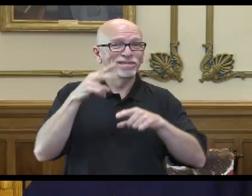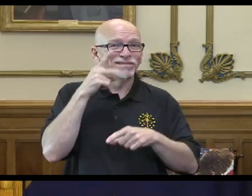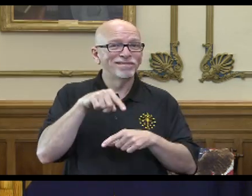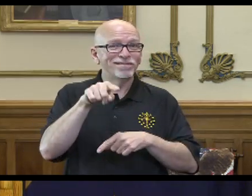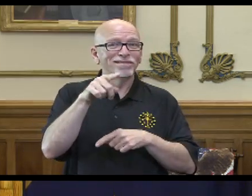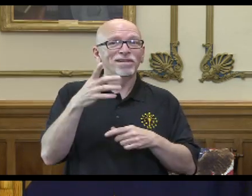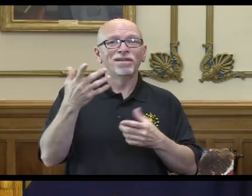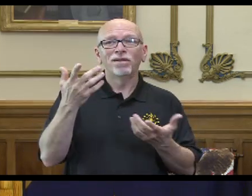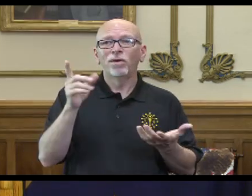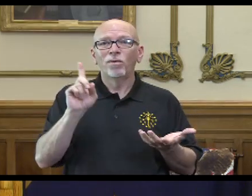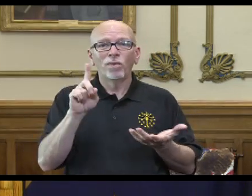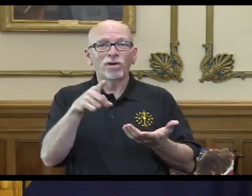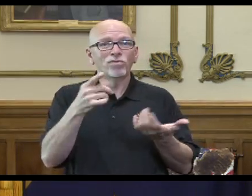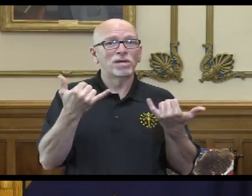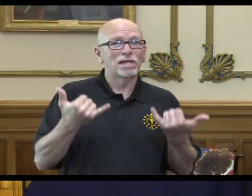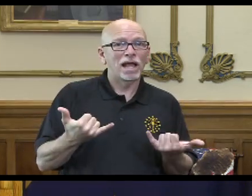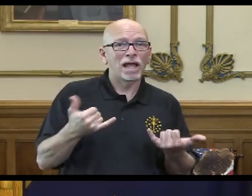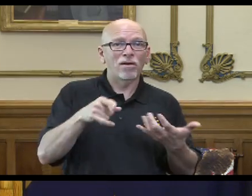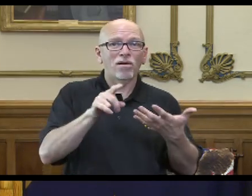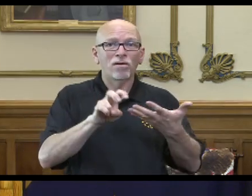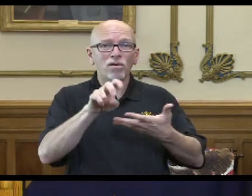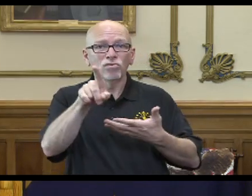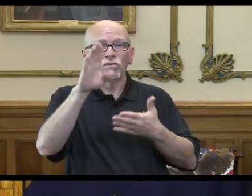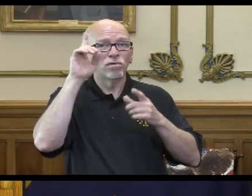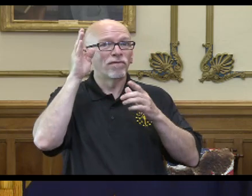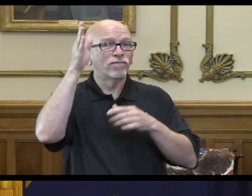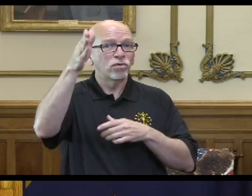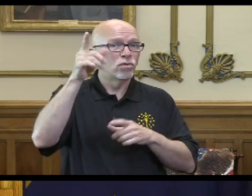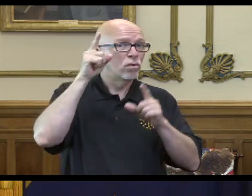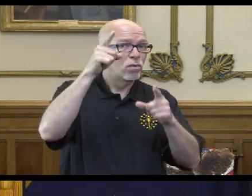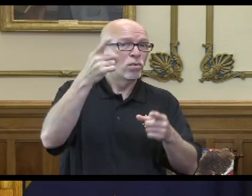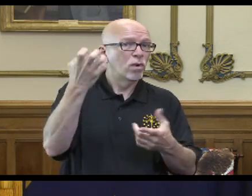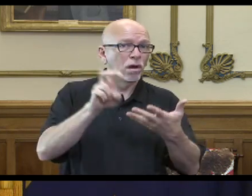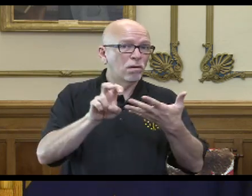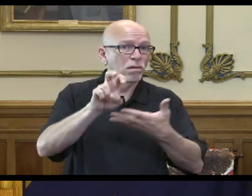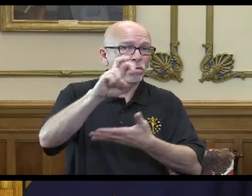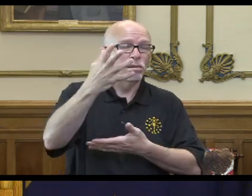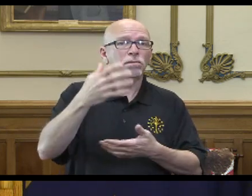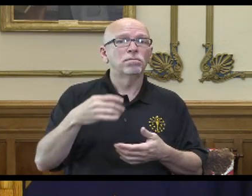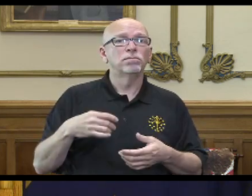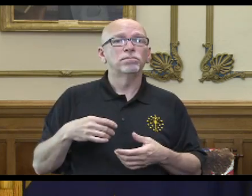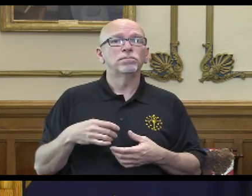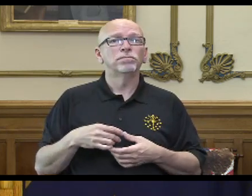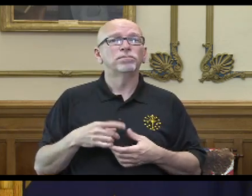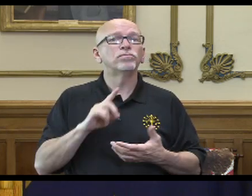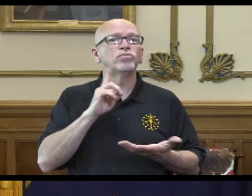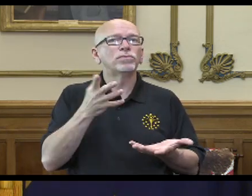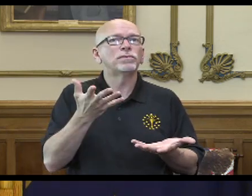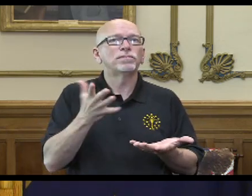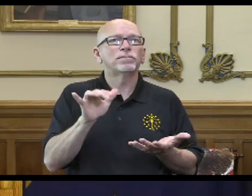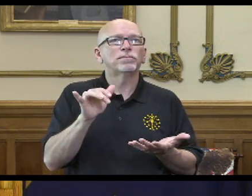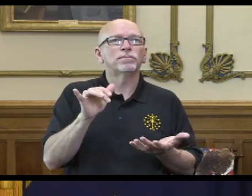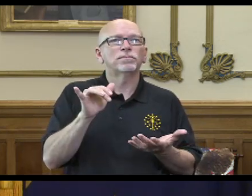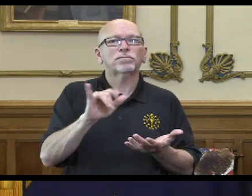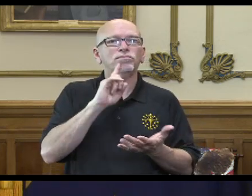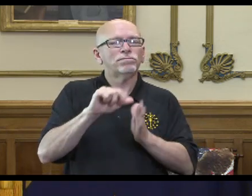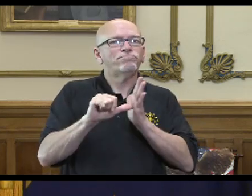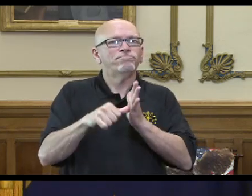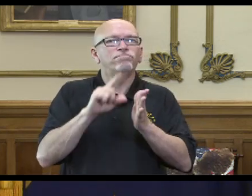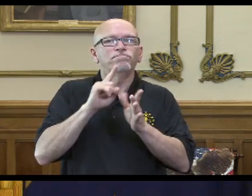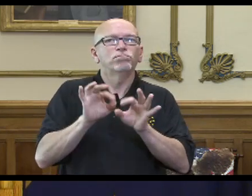second about where you are right now and where your future is ultimately. I think it's also, that just underscores